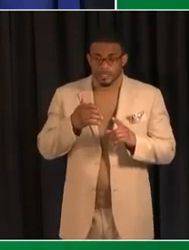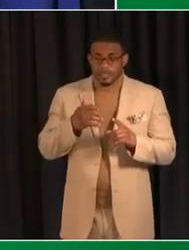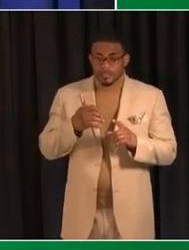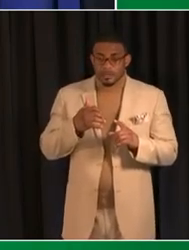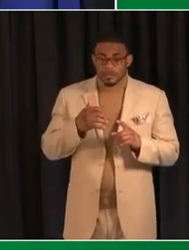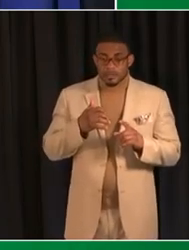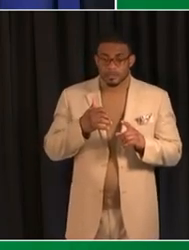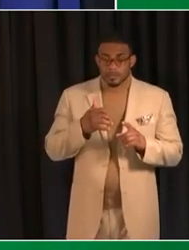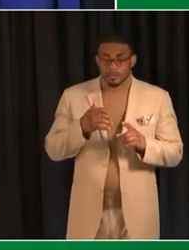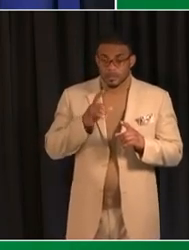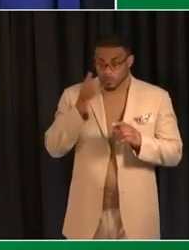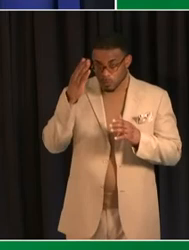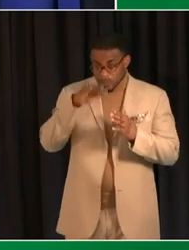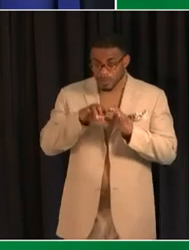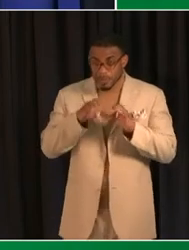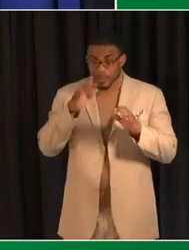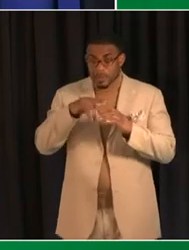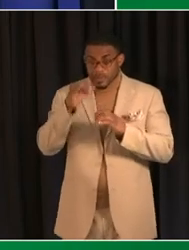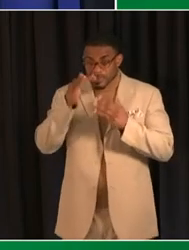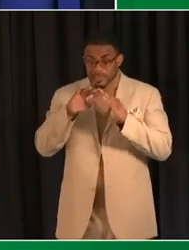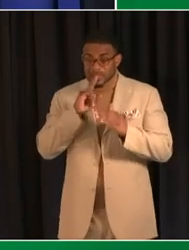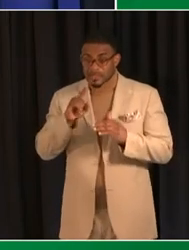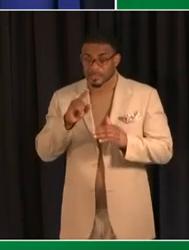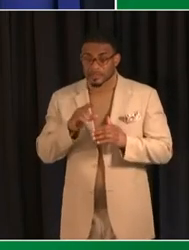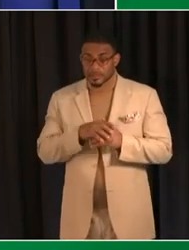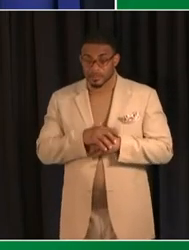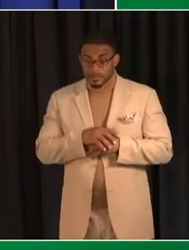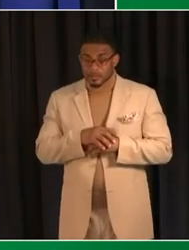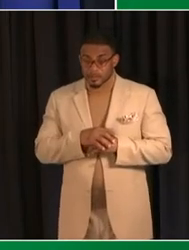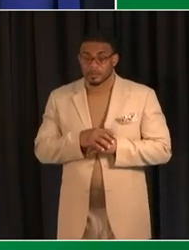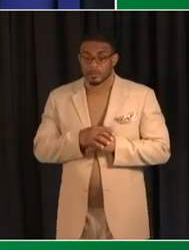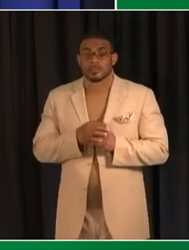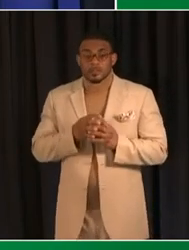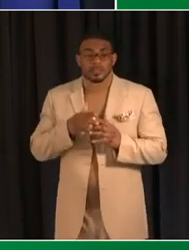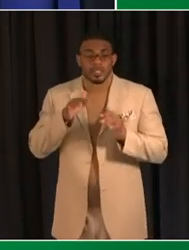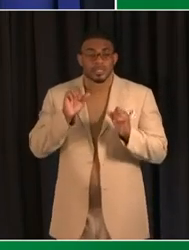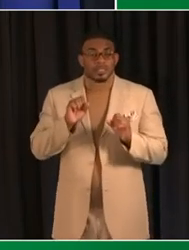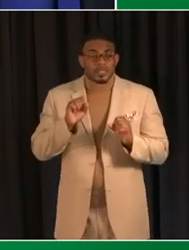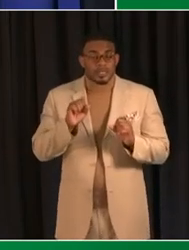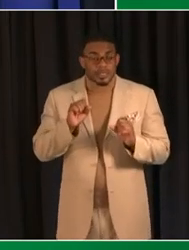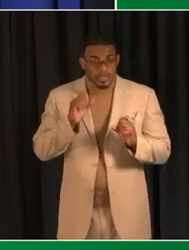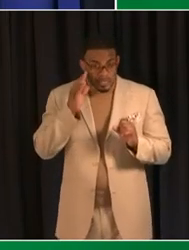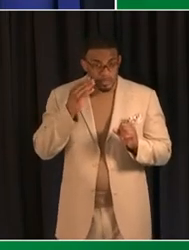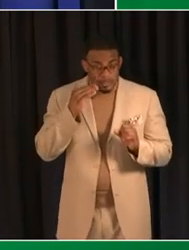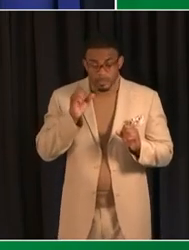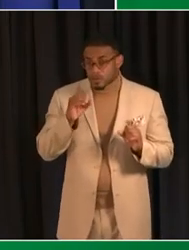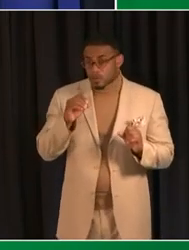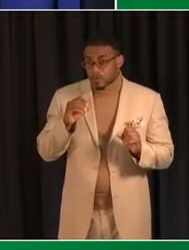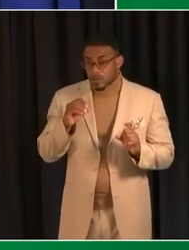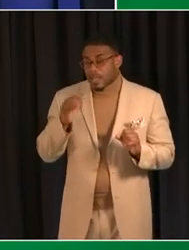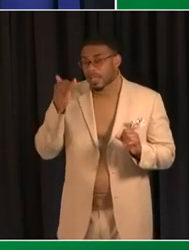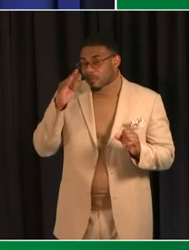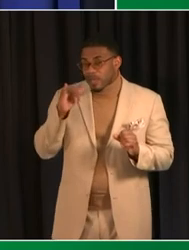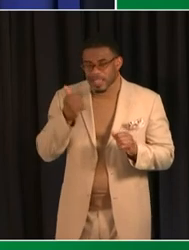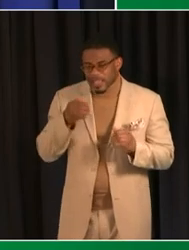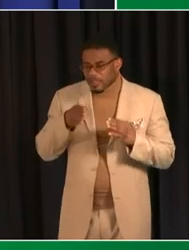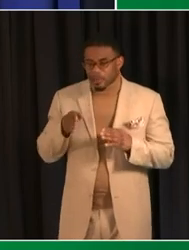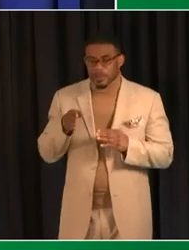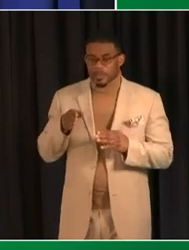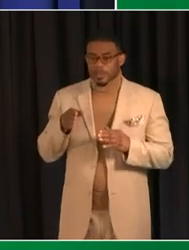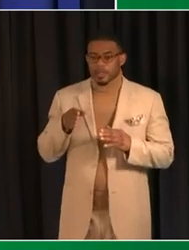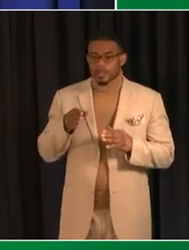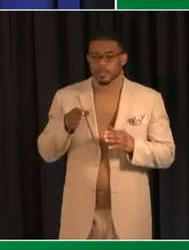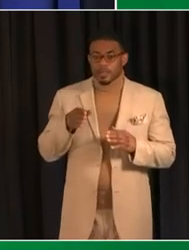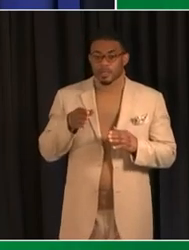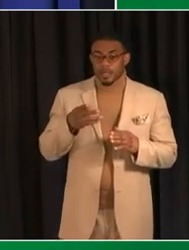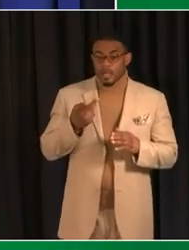and really reimagine what the city and what the residents and the businesses can experience. So if by any